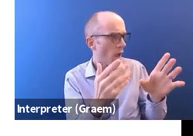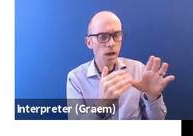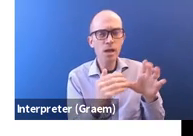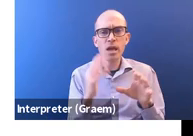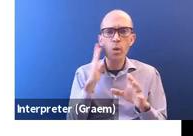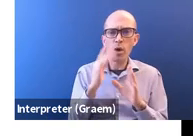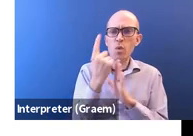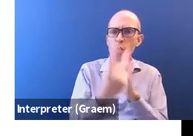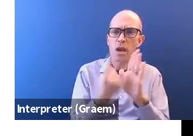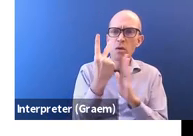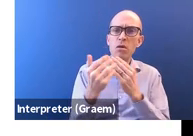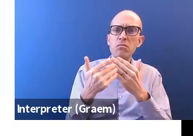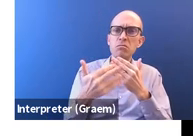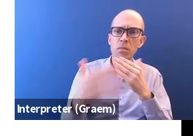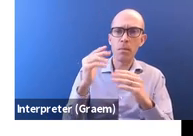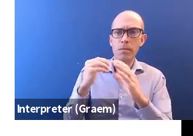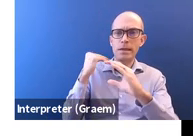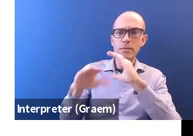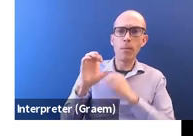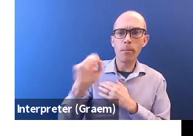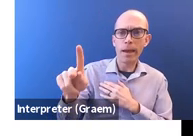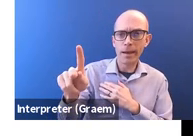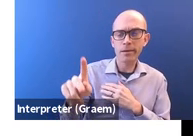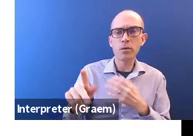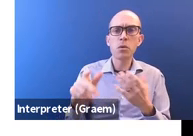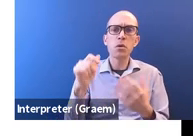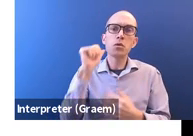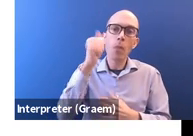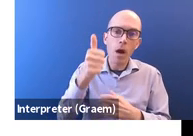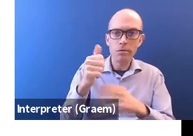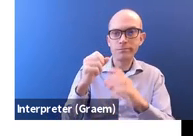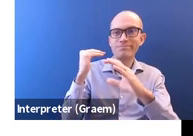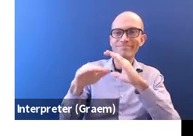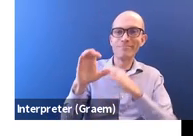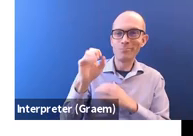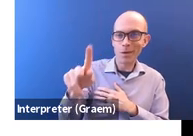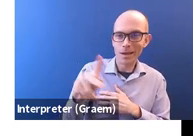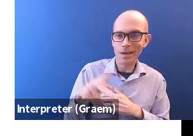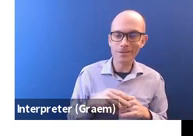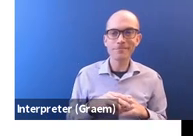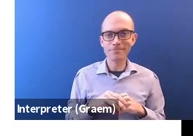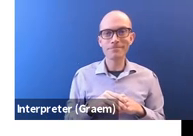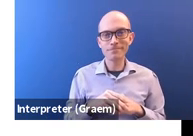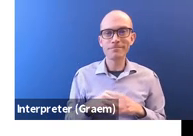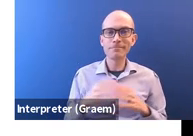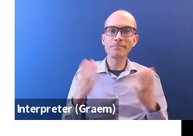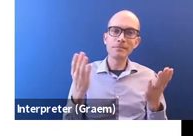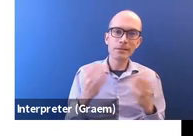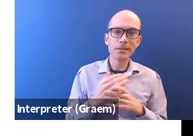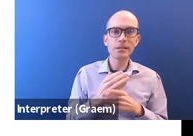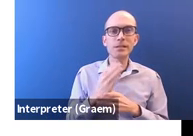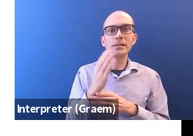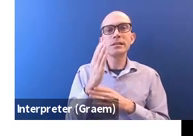pretty good at that, or early the next day. And then there's just some stipulations. You know, some divisions allow